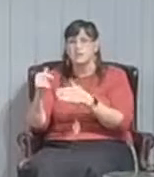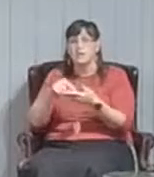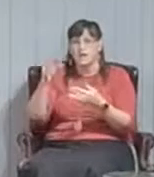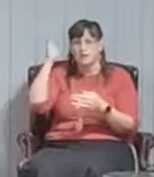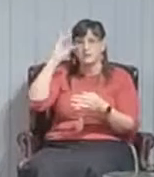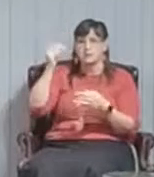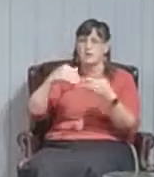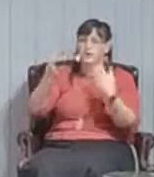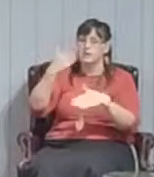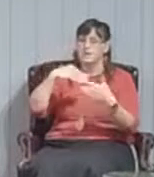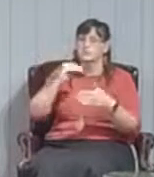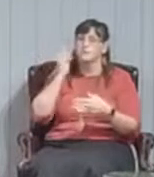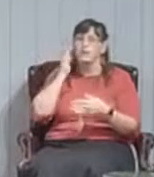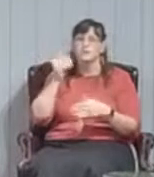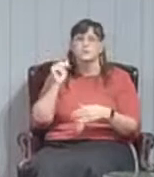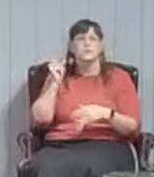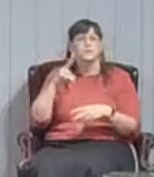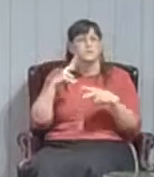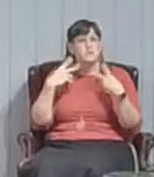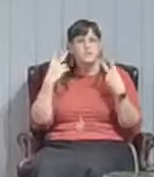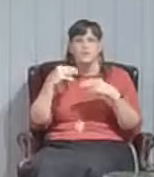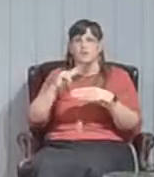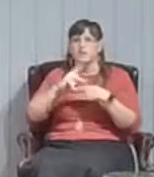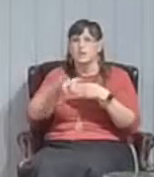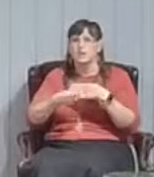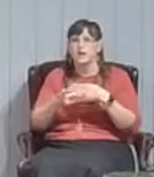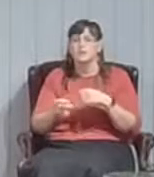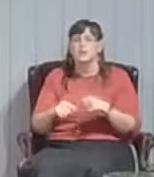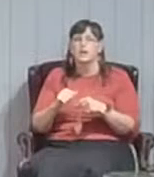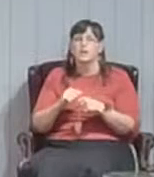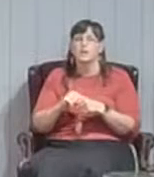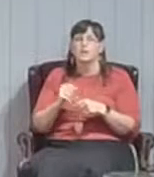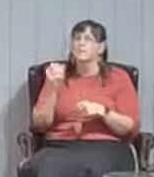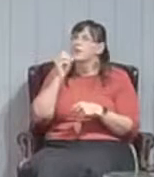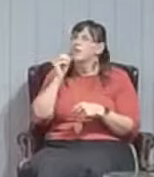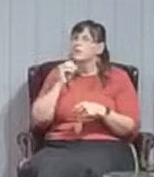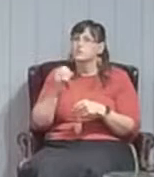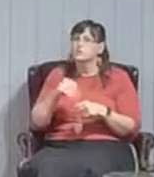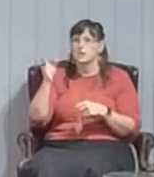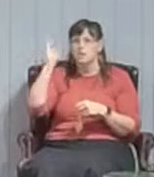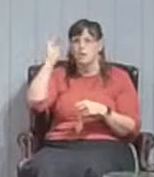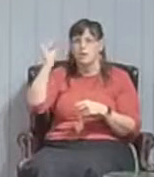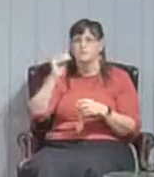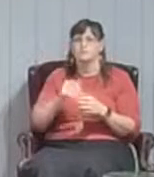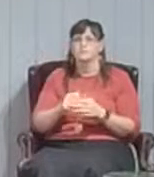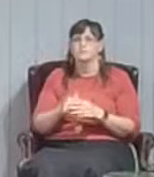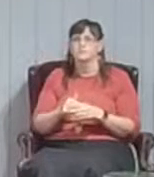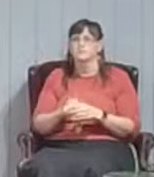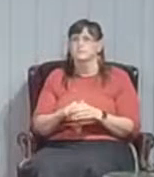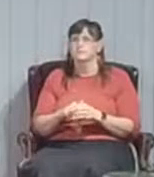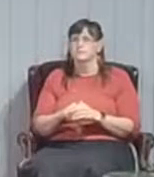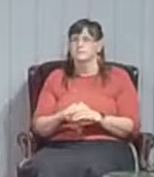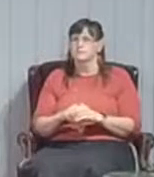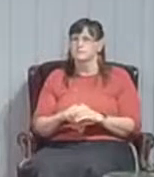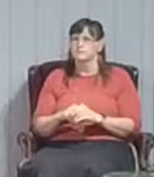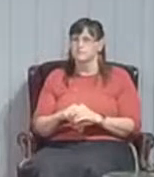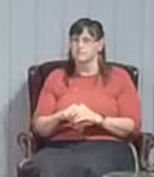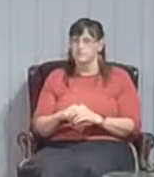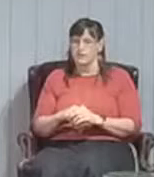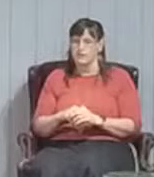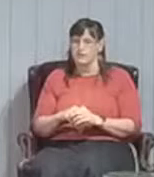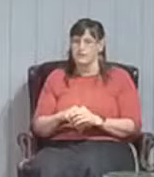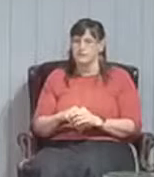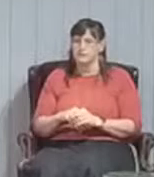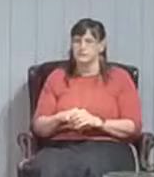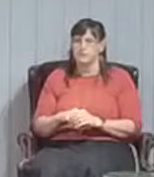man came to my house. He was a very kind elderly man. I was, like I say, 18 years old at the time. Maybe I don't think I was quite